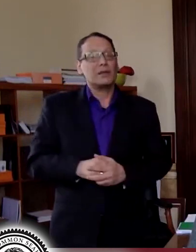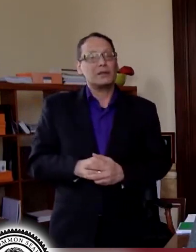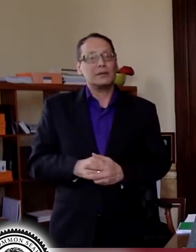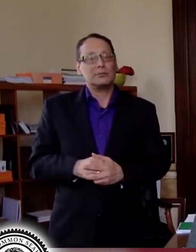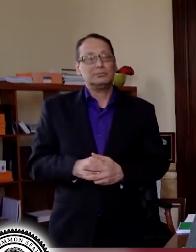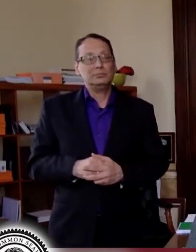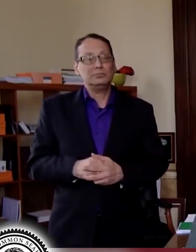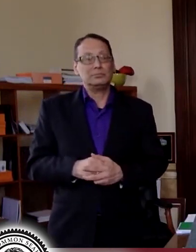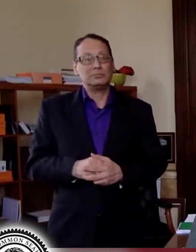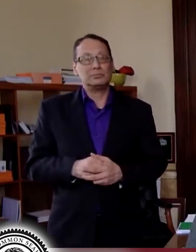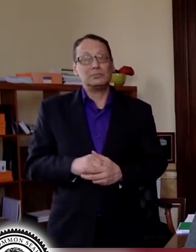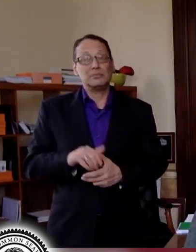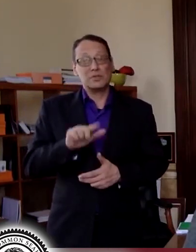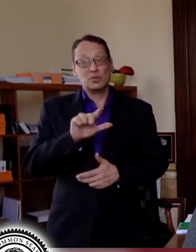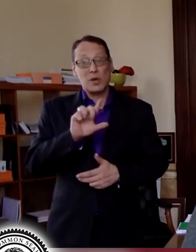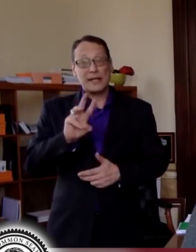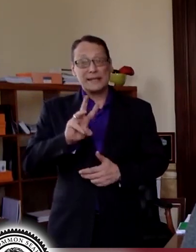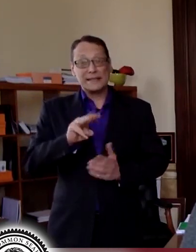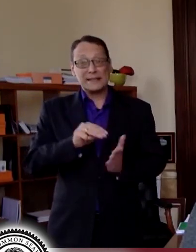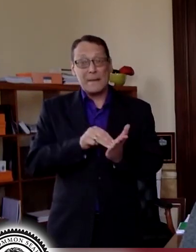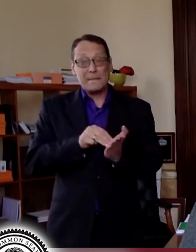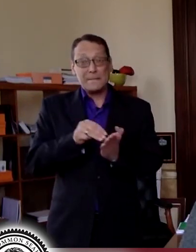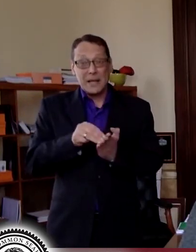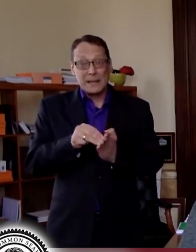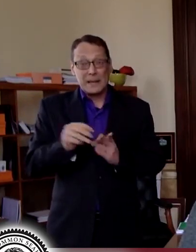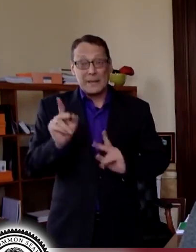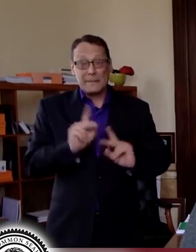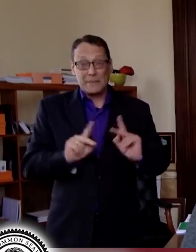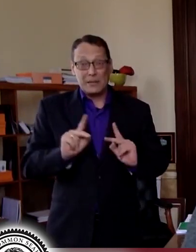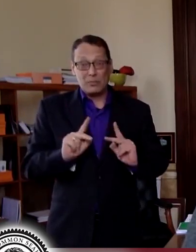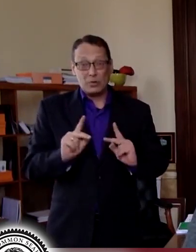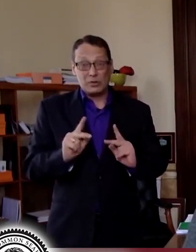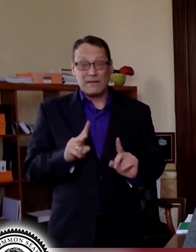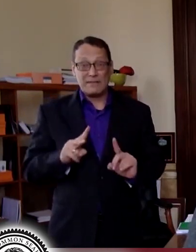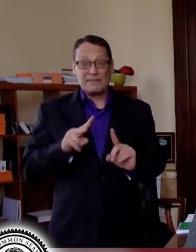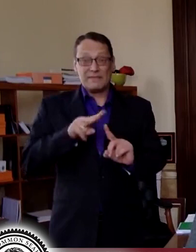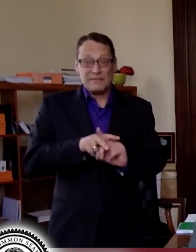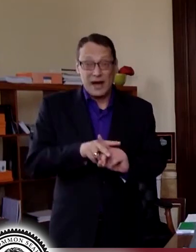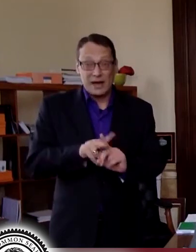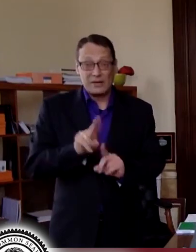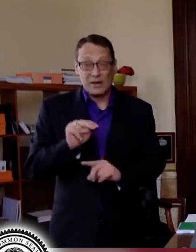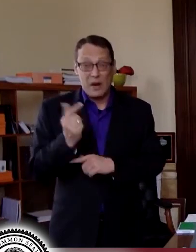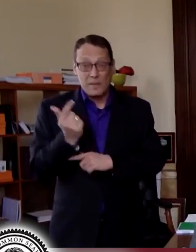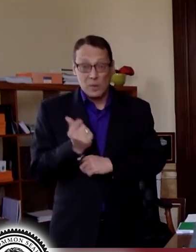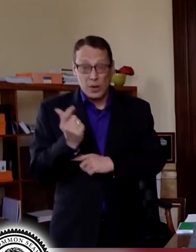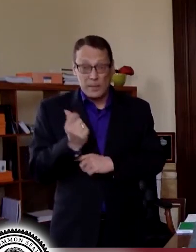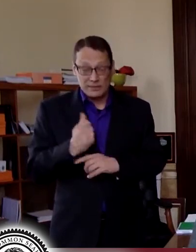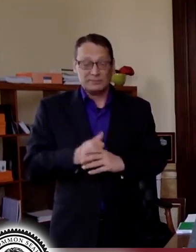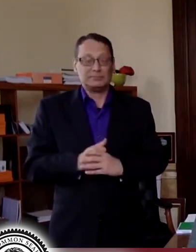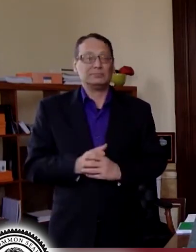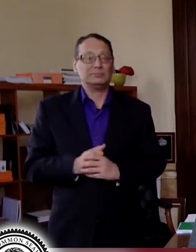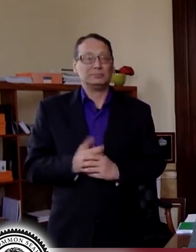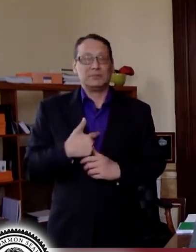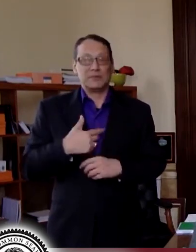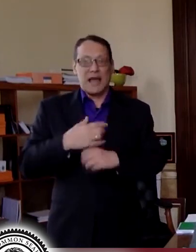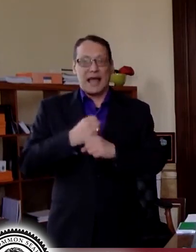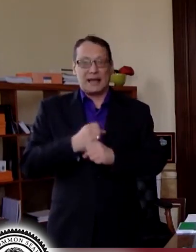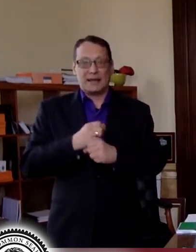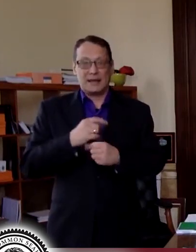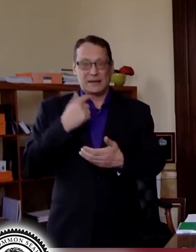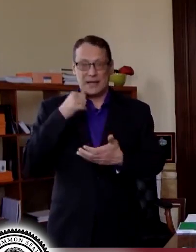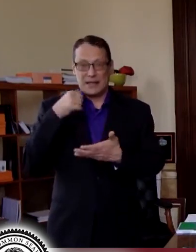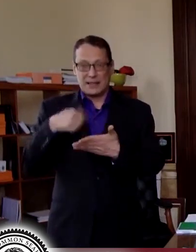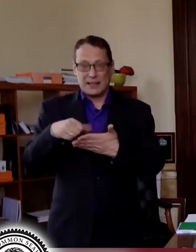there are over 26 million people now who have filed for unemployment, and I get a notice almost every day